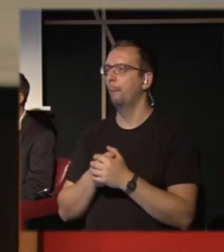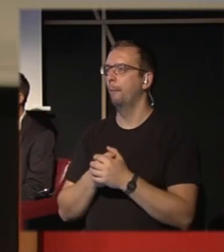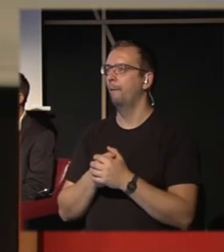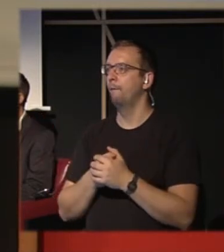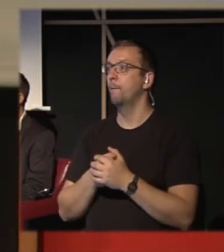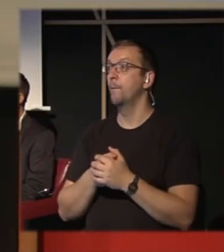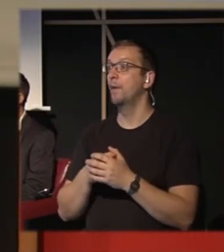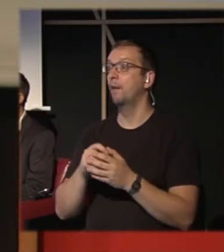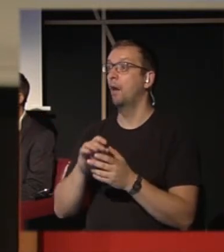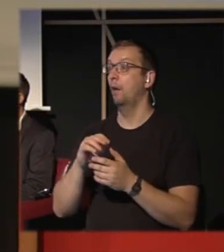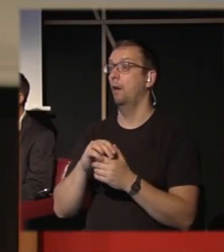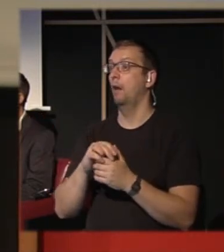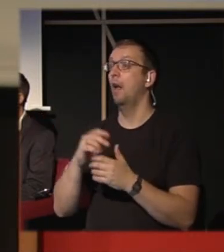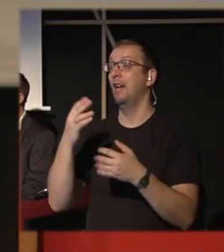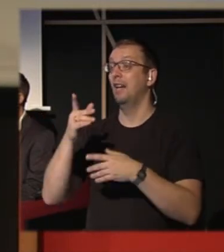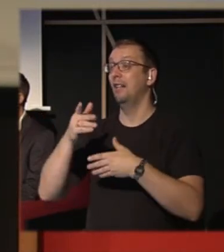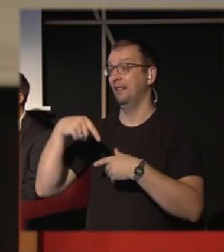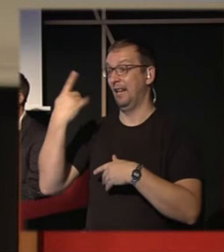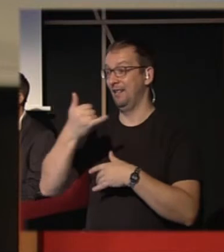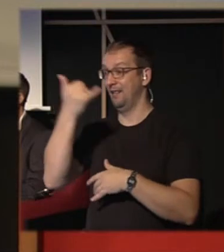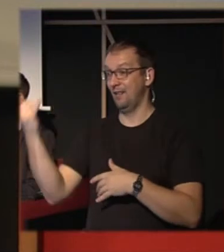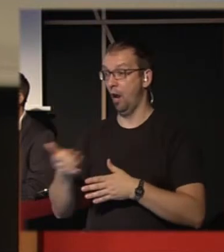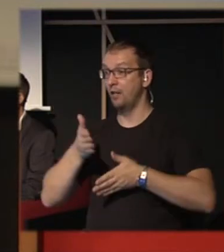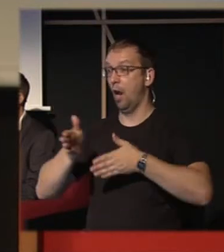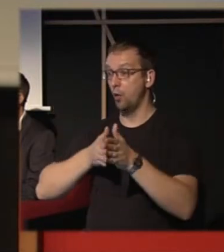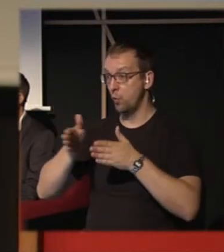here. I think initially,